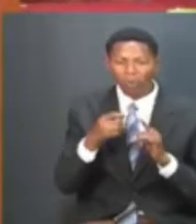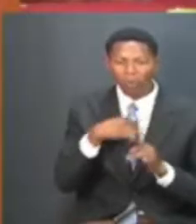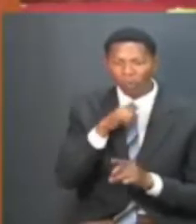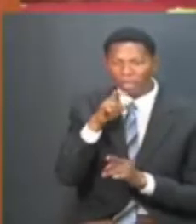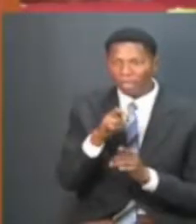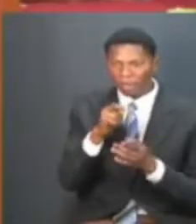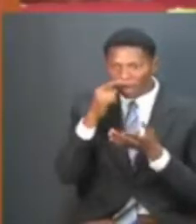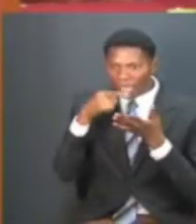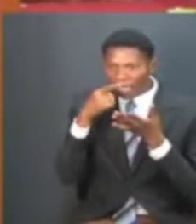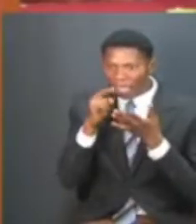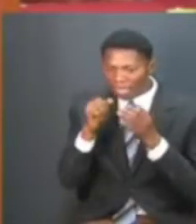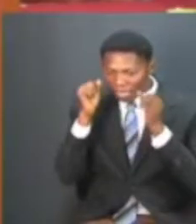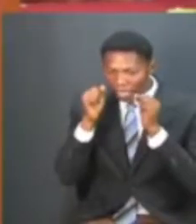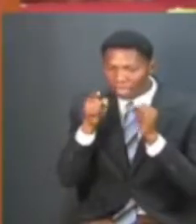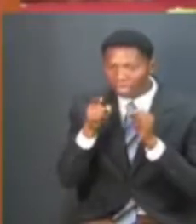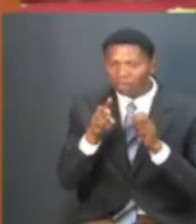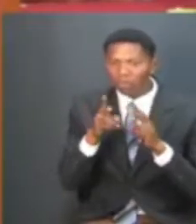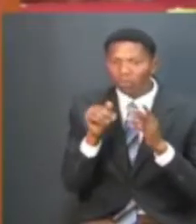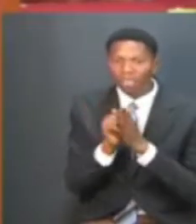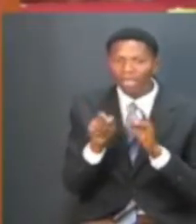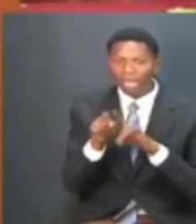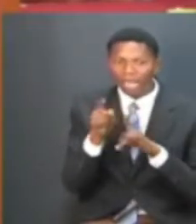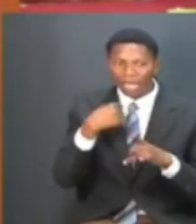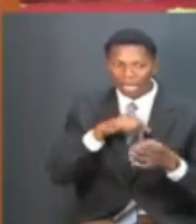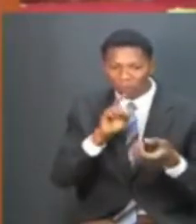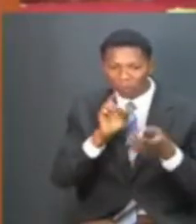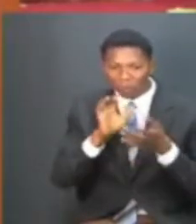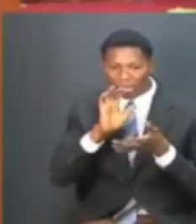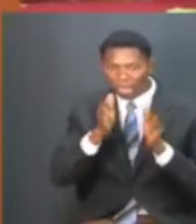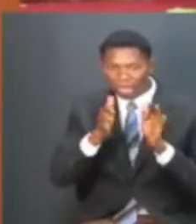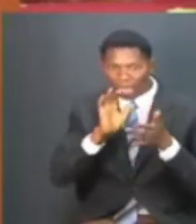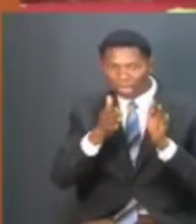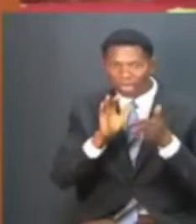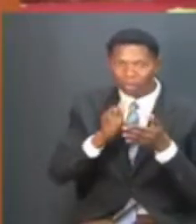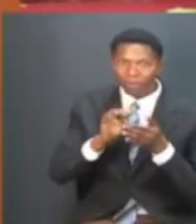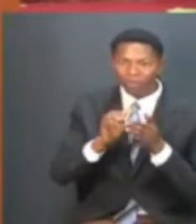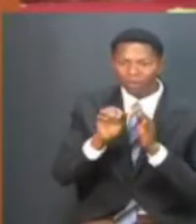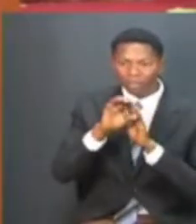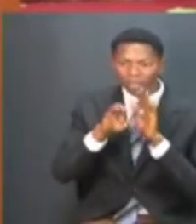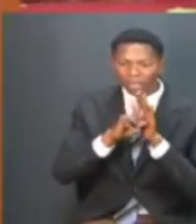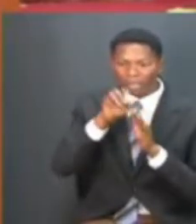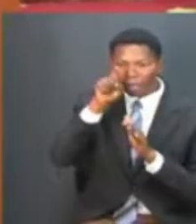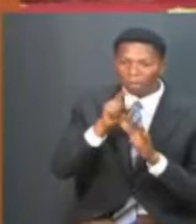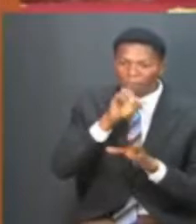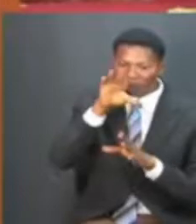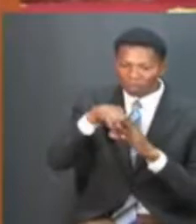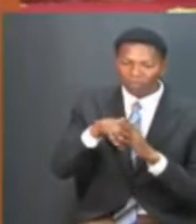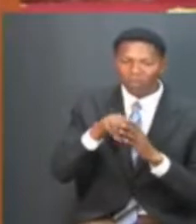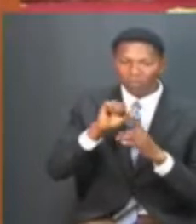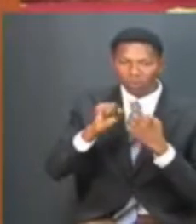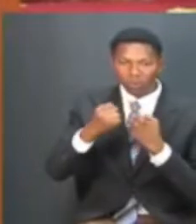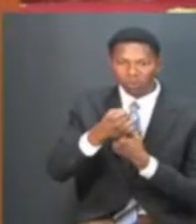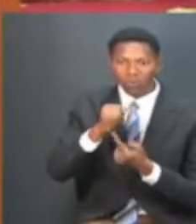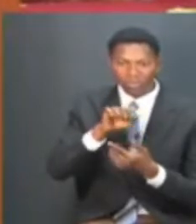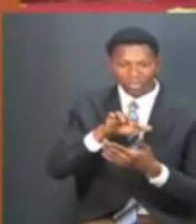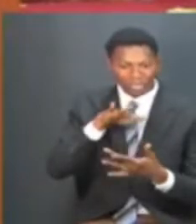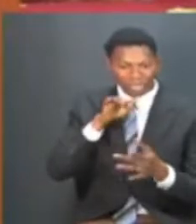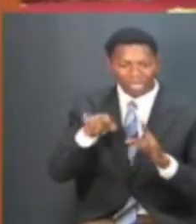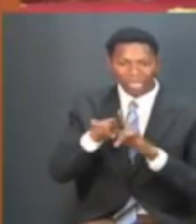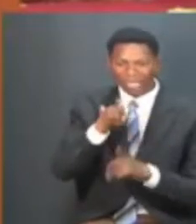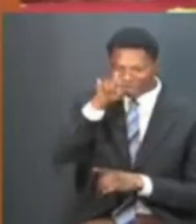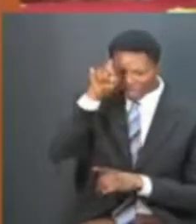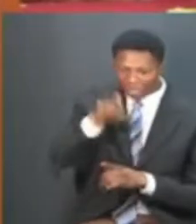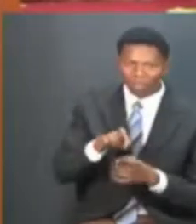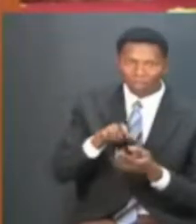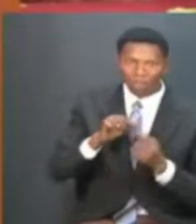in reviewing the curriculum as we are doing now, this can be incorporated in the social studies as a core subject so that